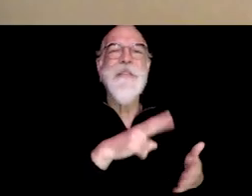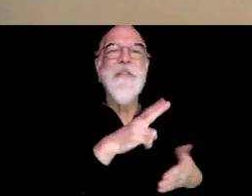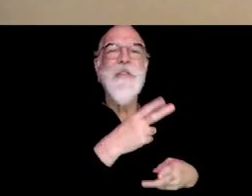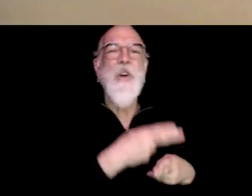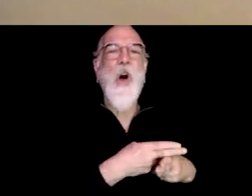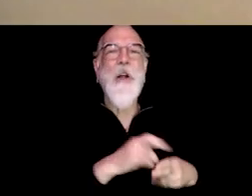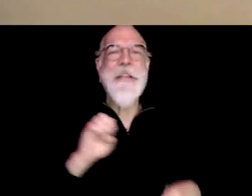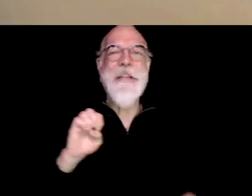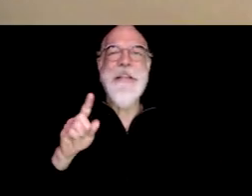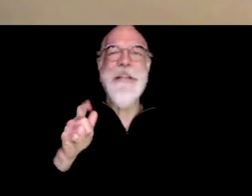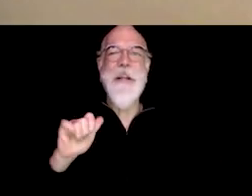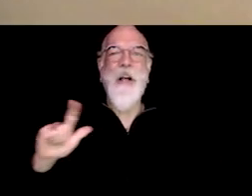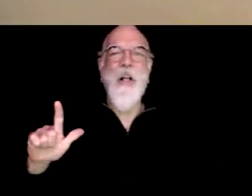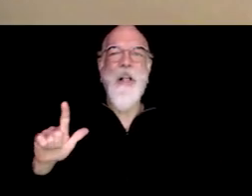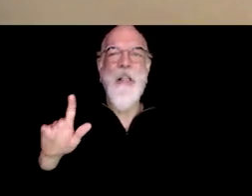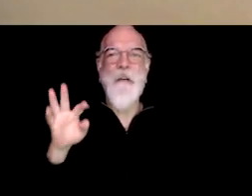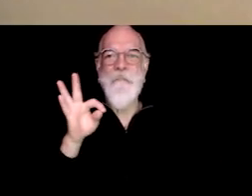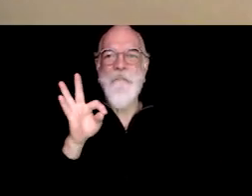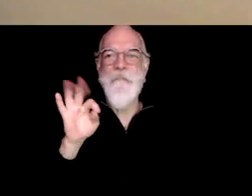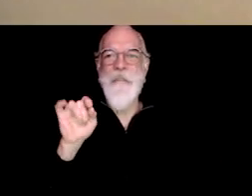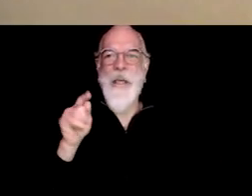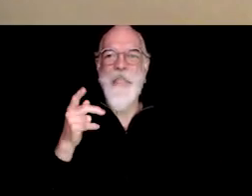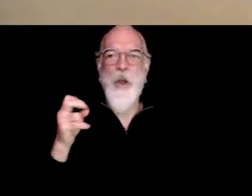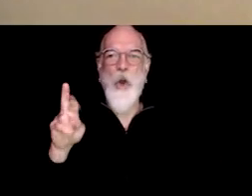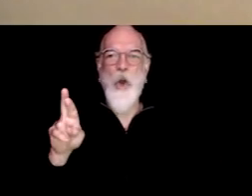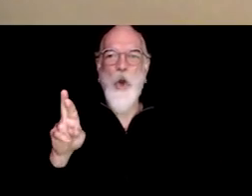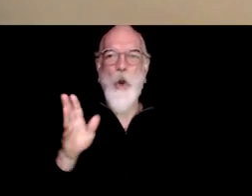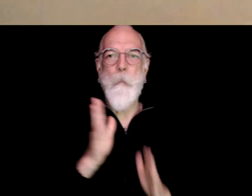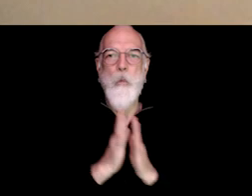This is called Eagle Feather Prayer.